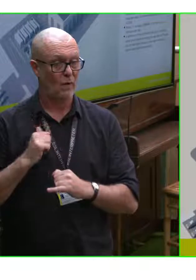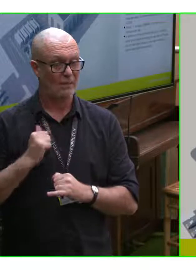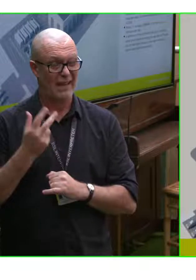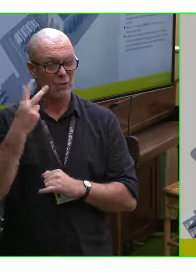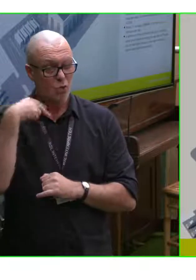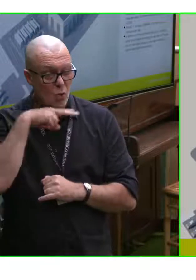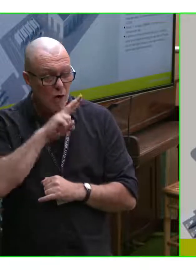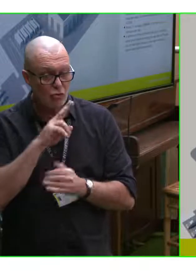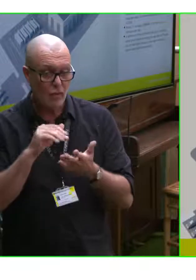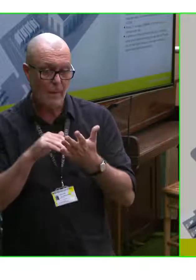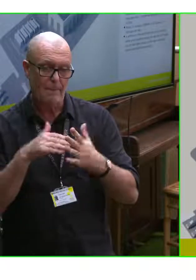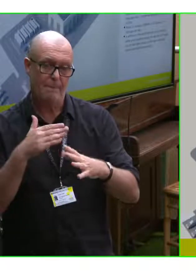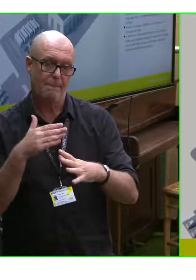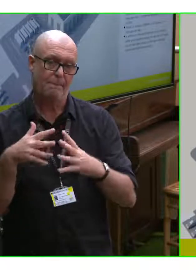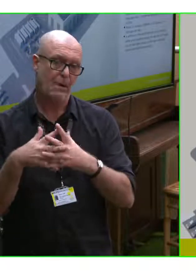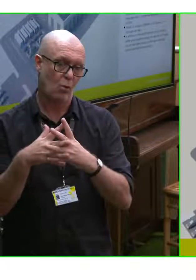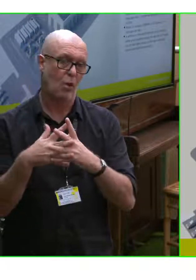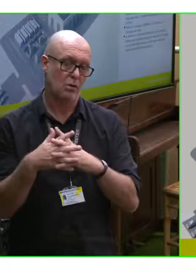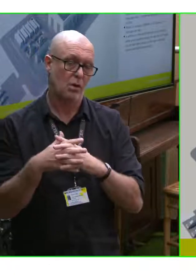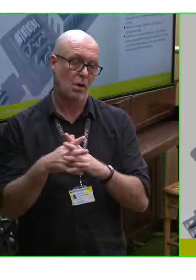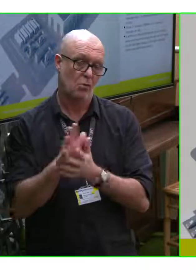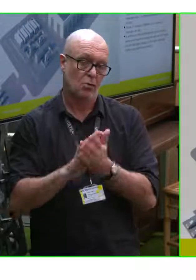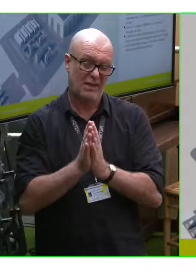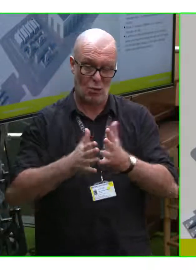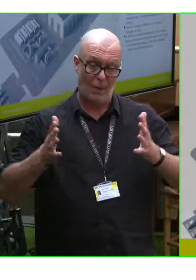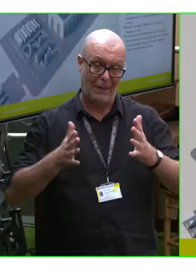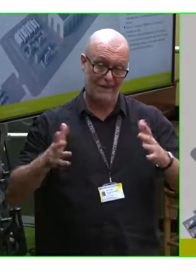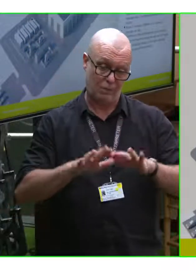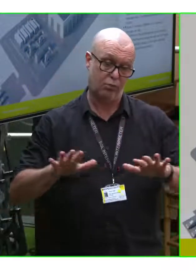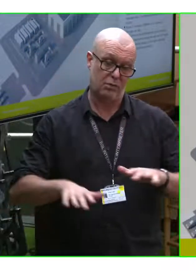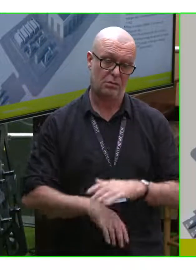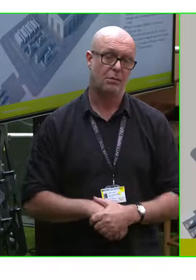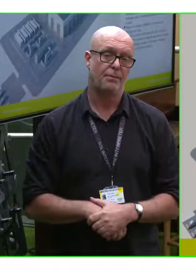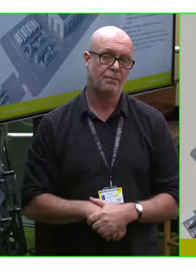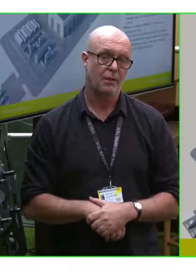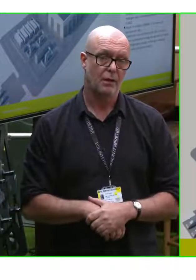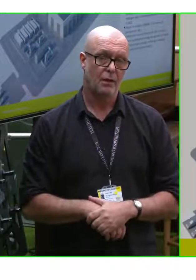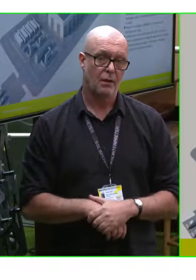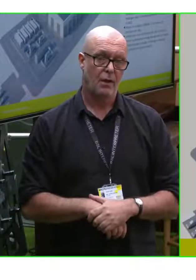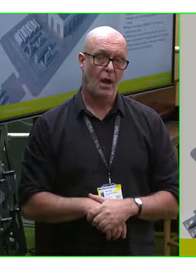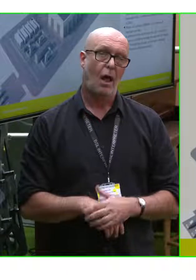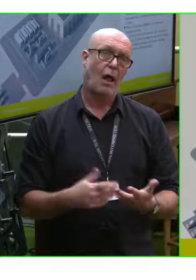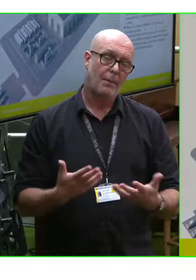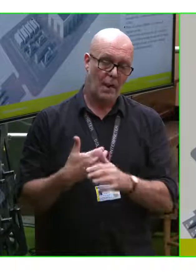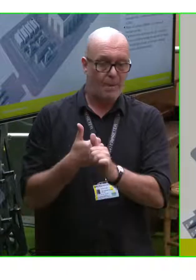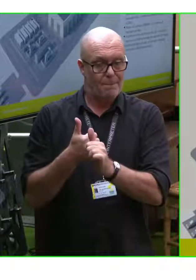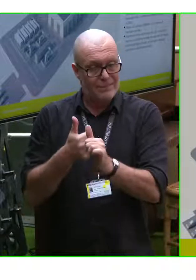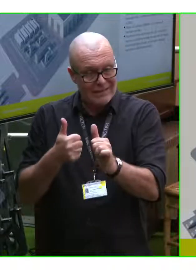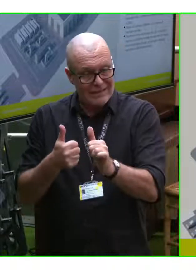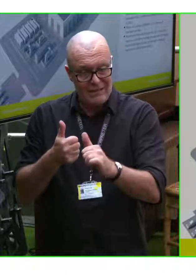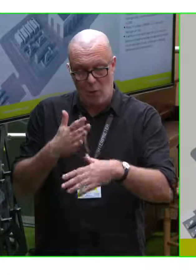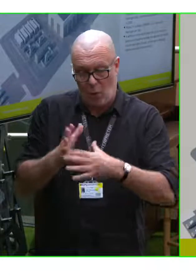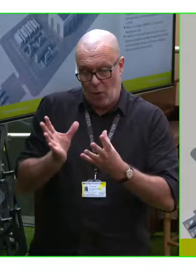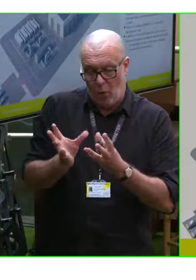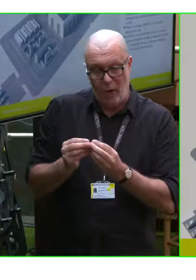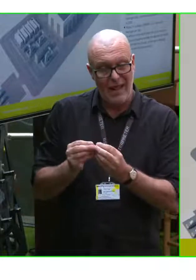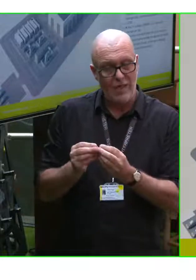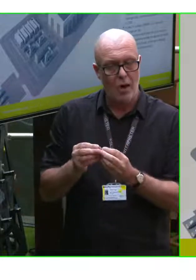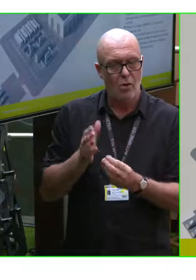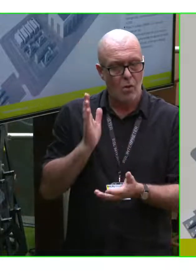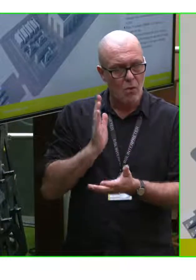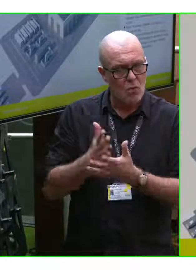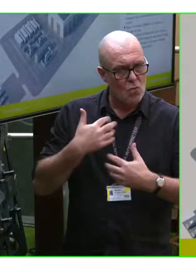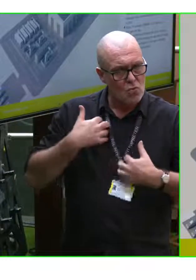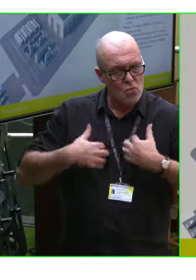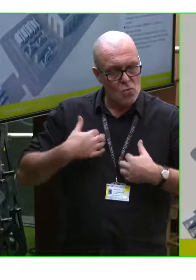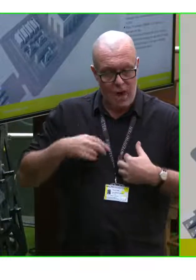electrolyser. For us, it's interesting because the businesses that we work with are massively interested in this opportunity. We supported those businesses